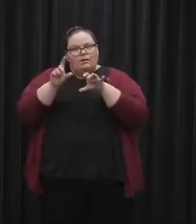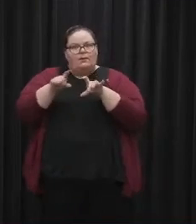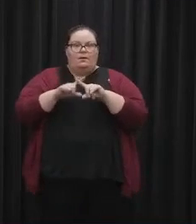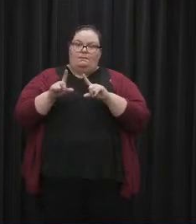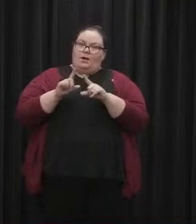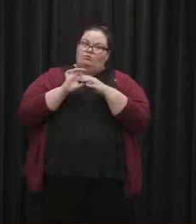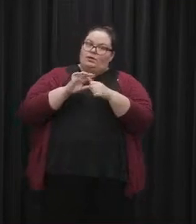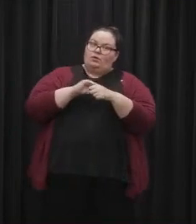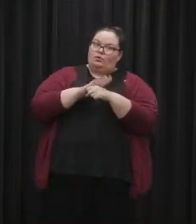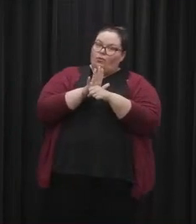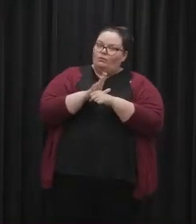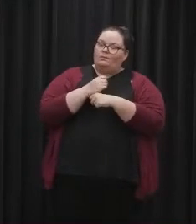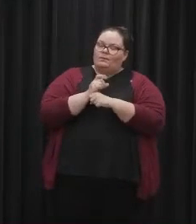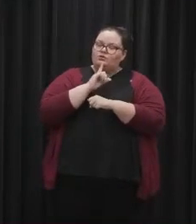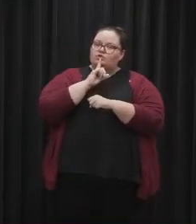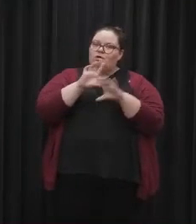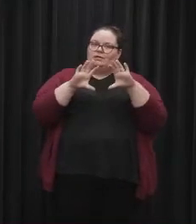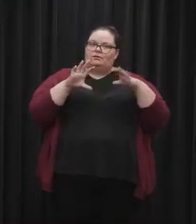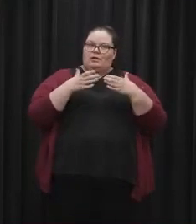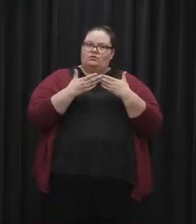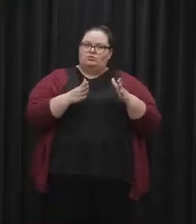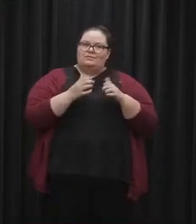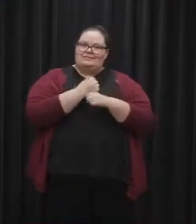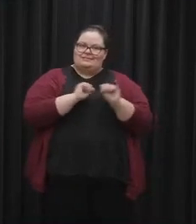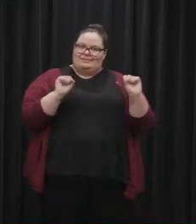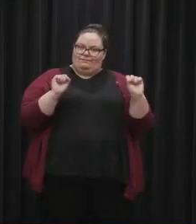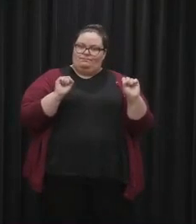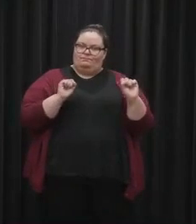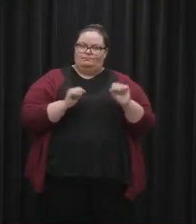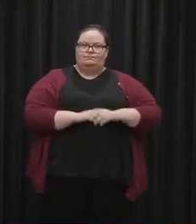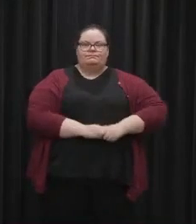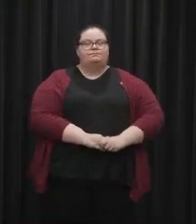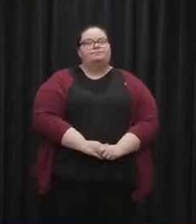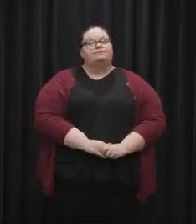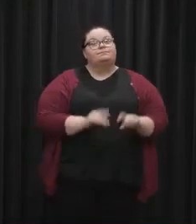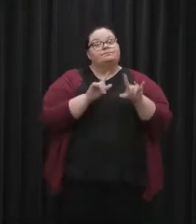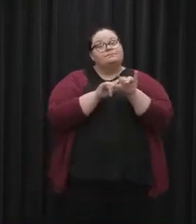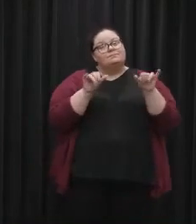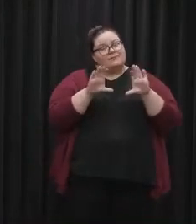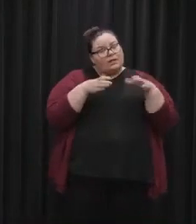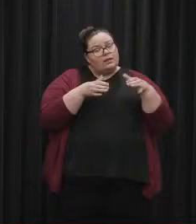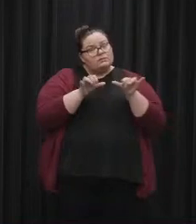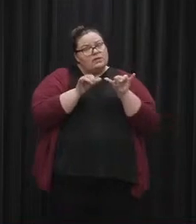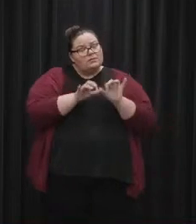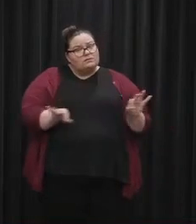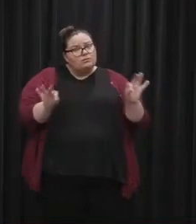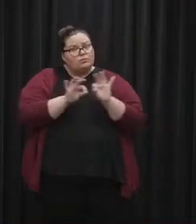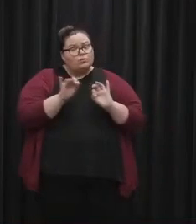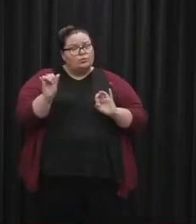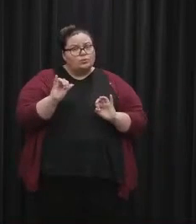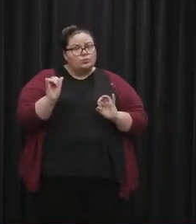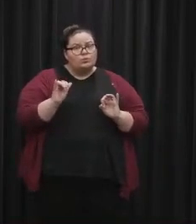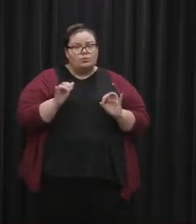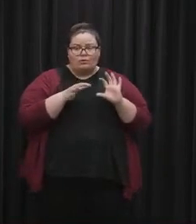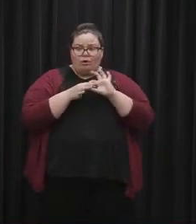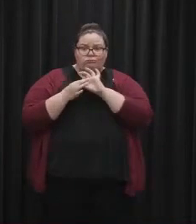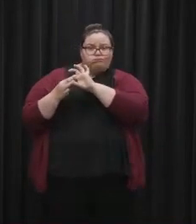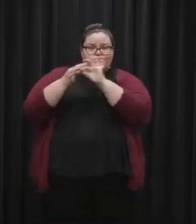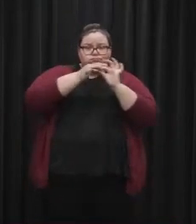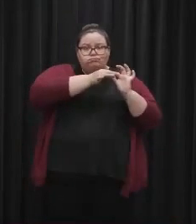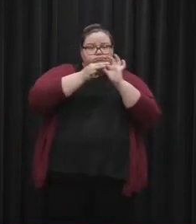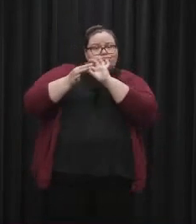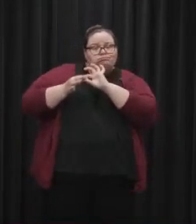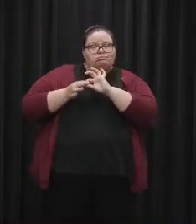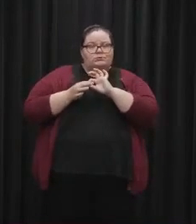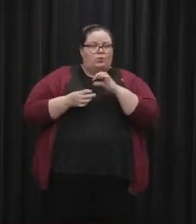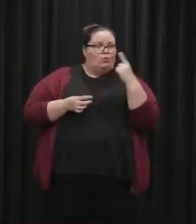of COVID-19, we've made sure that our classrooms are safe for those reasons. At the same time, class size also is very important. These things all go together and are all